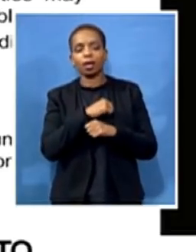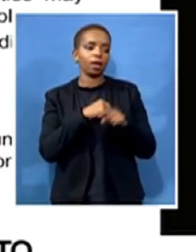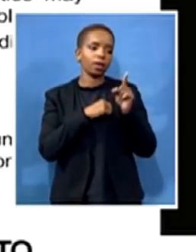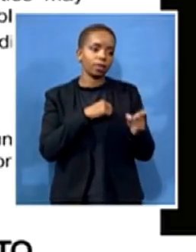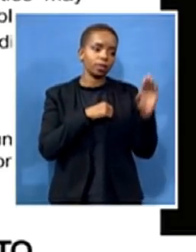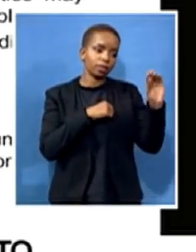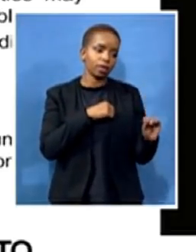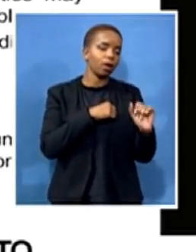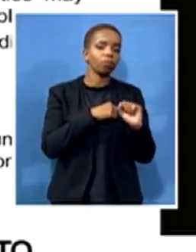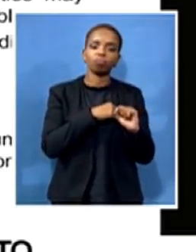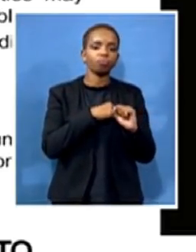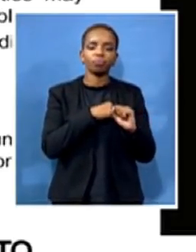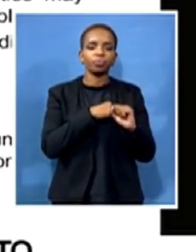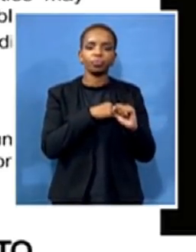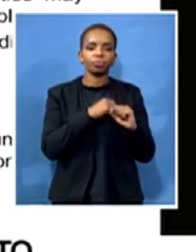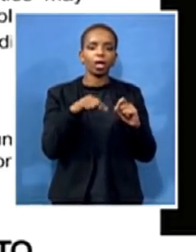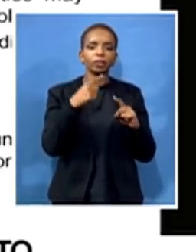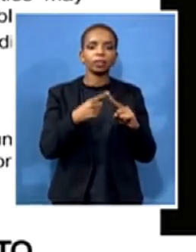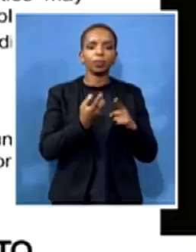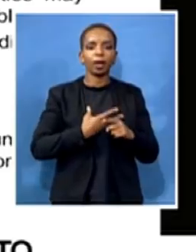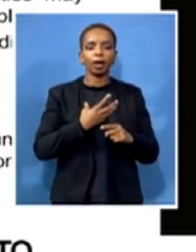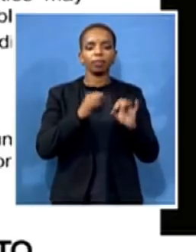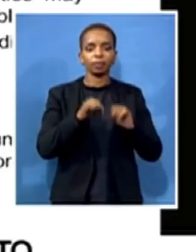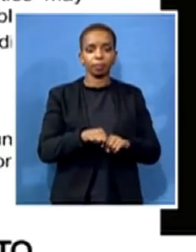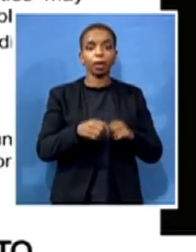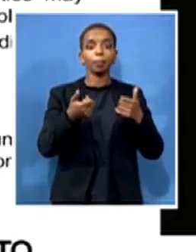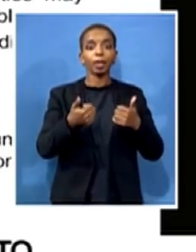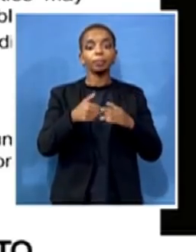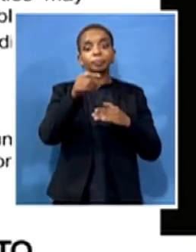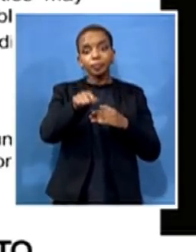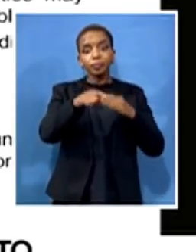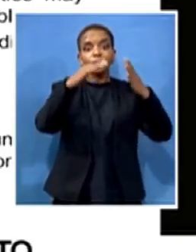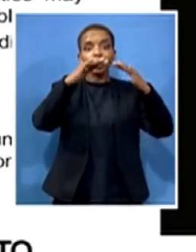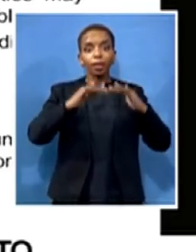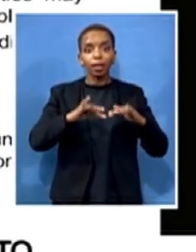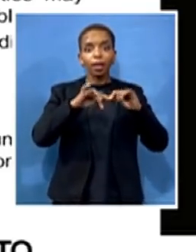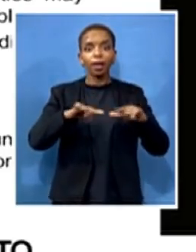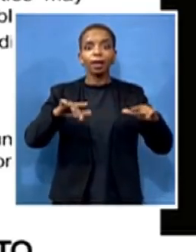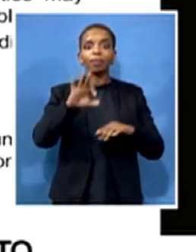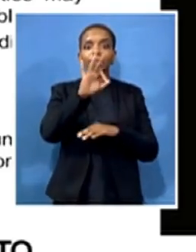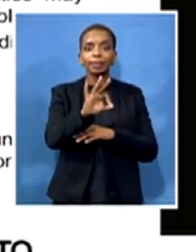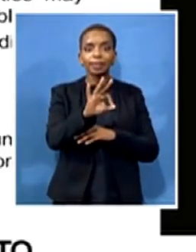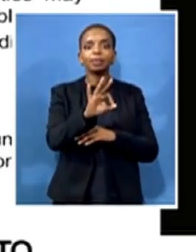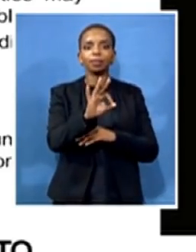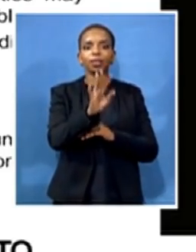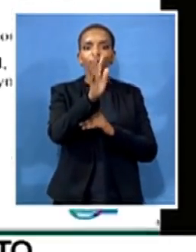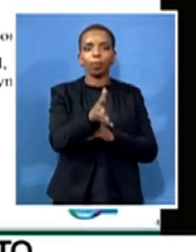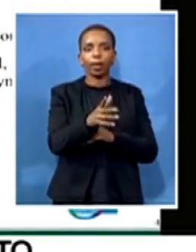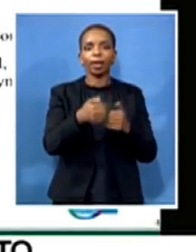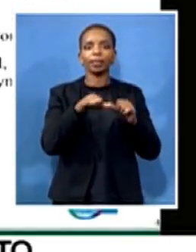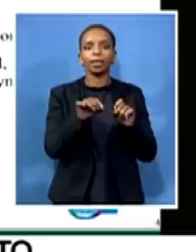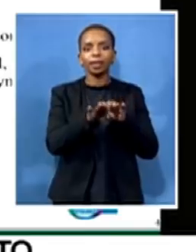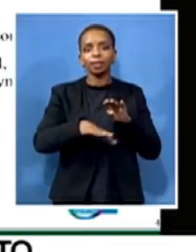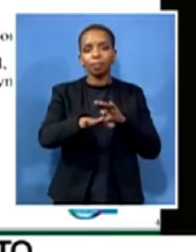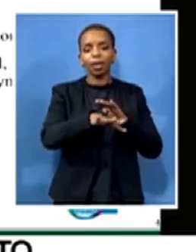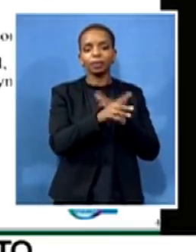level 3 means that there will be level 3 plus these restrictions based on the hotspot interventions. Then the other issues that we have,